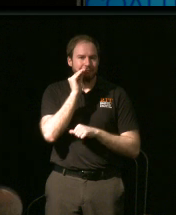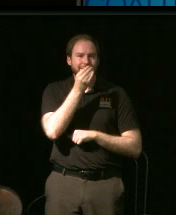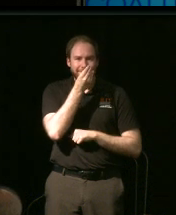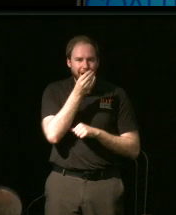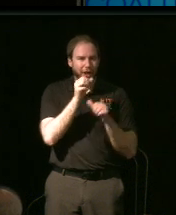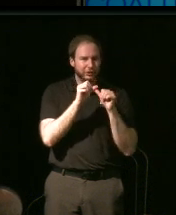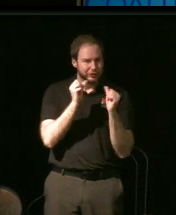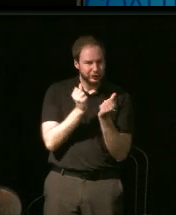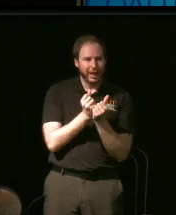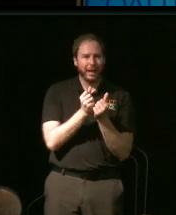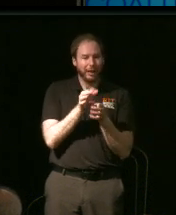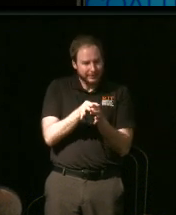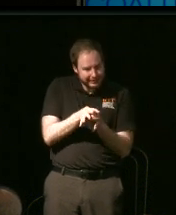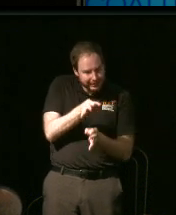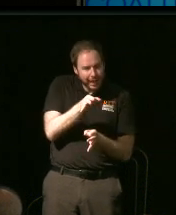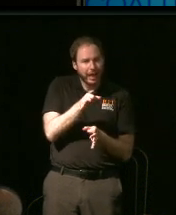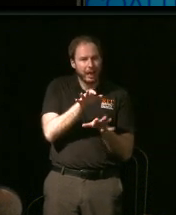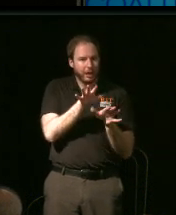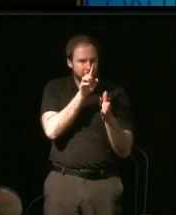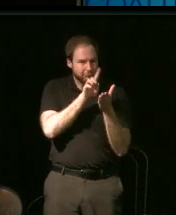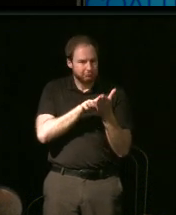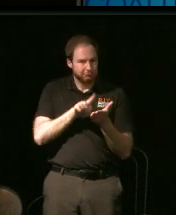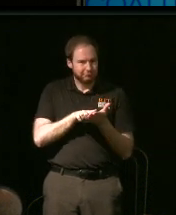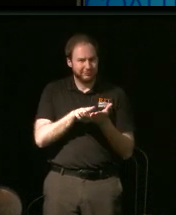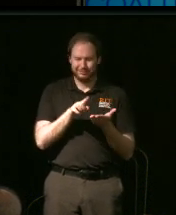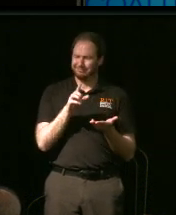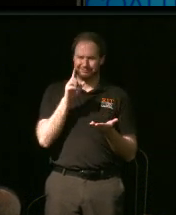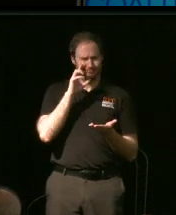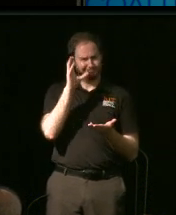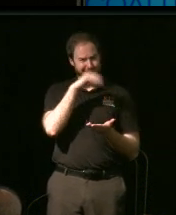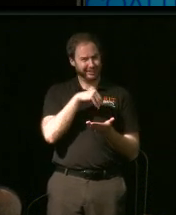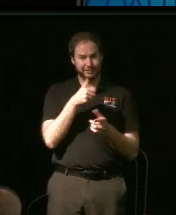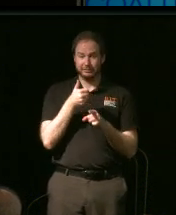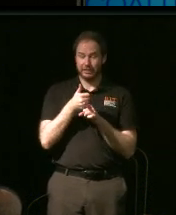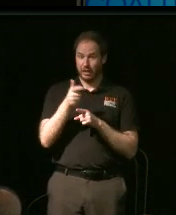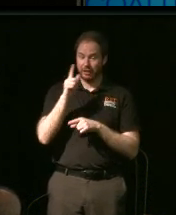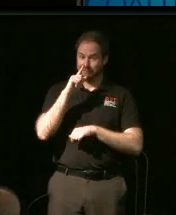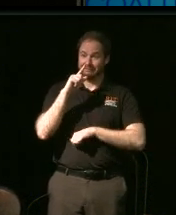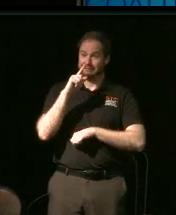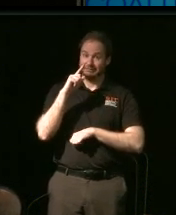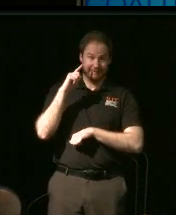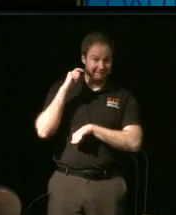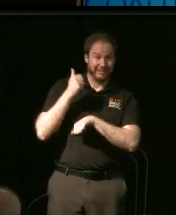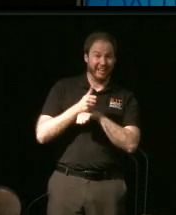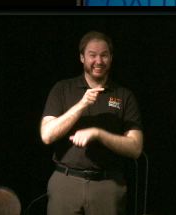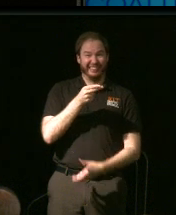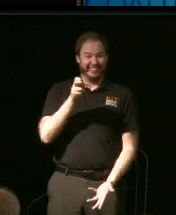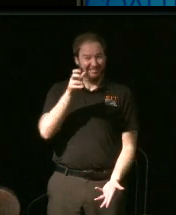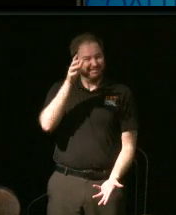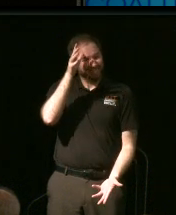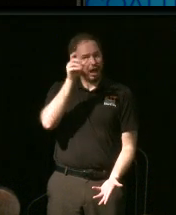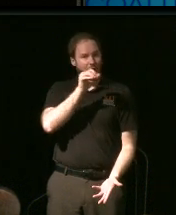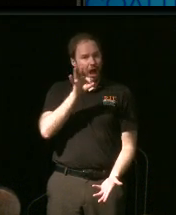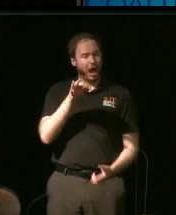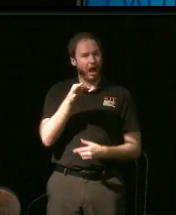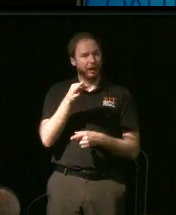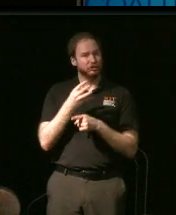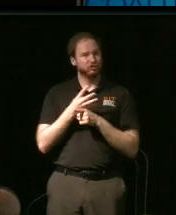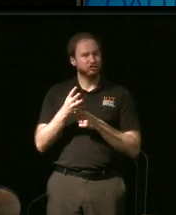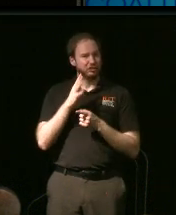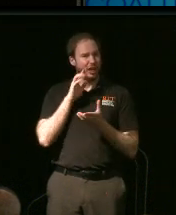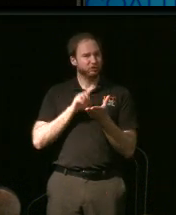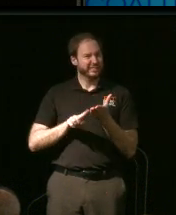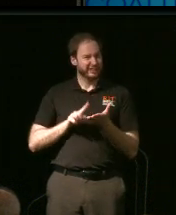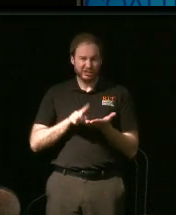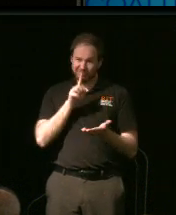and stem length and all this stuff, which sounds like you can't believe it, but he's one of the founders, maybe the founder of the genetics field. And